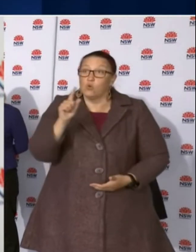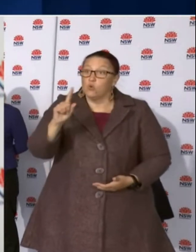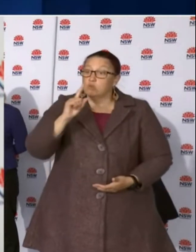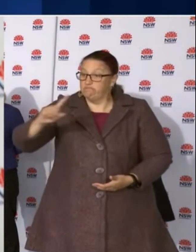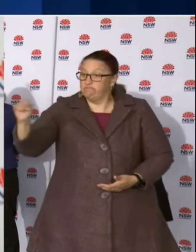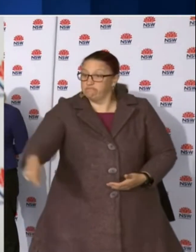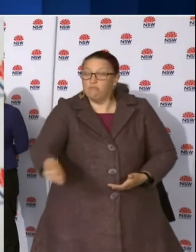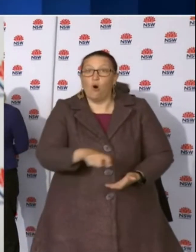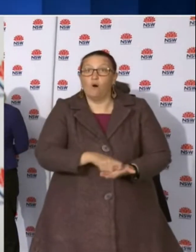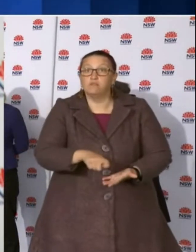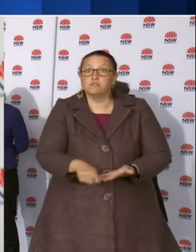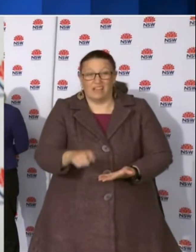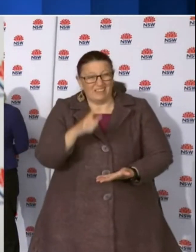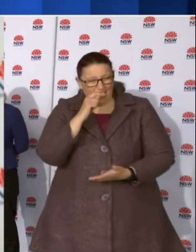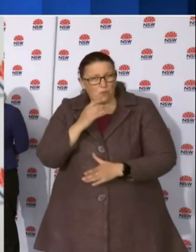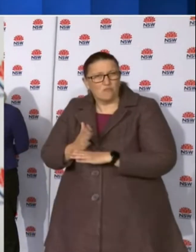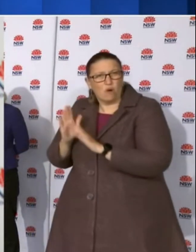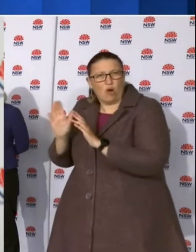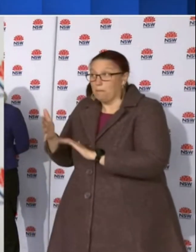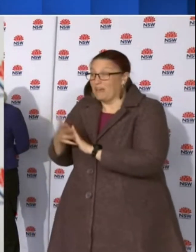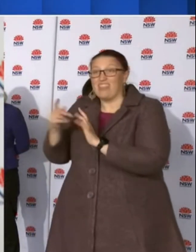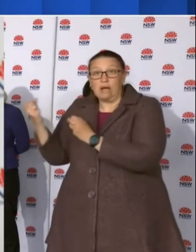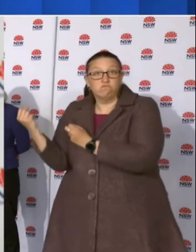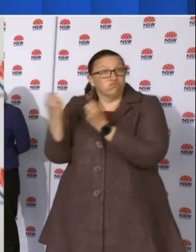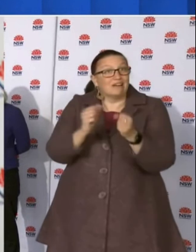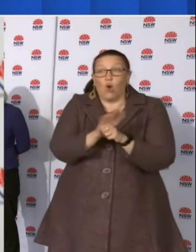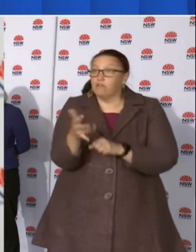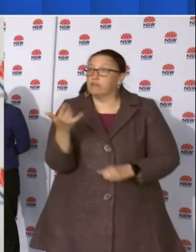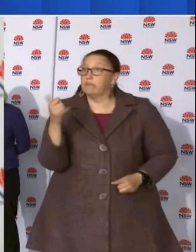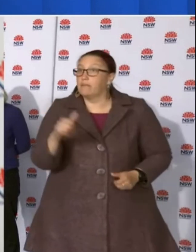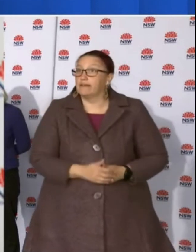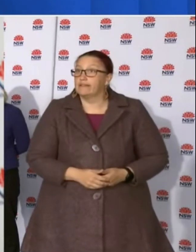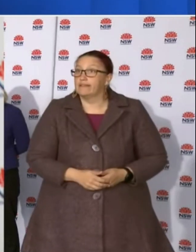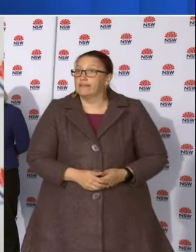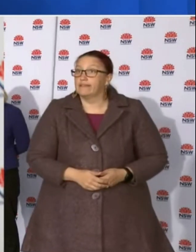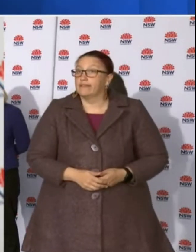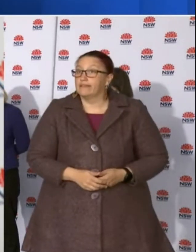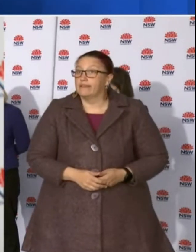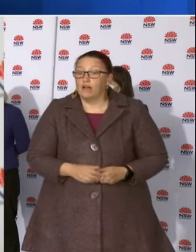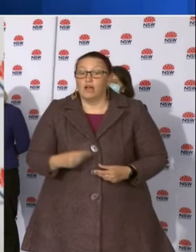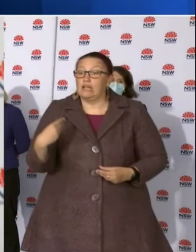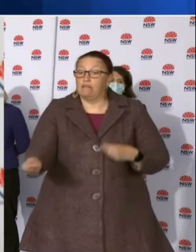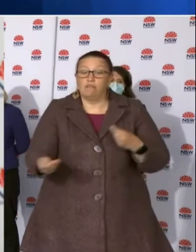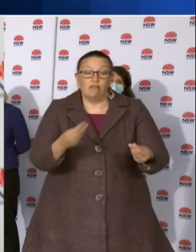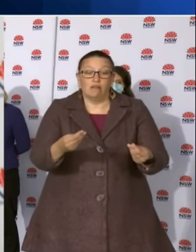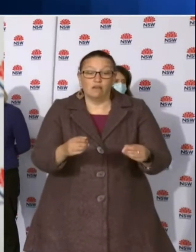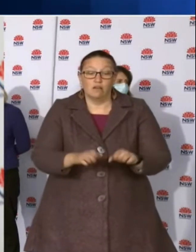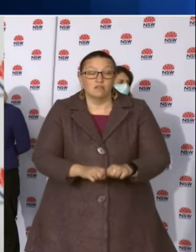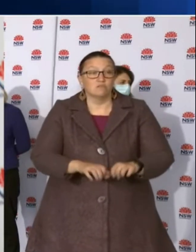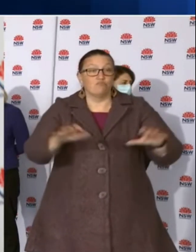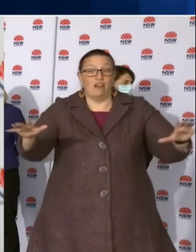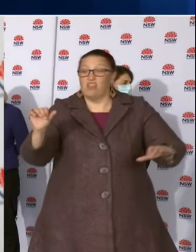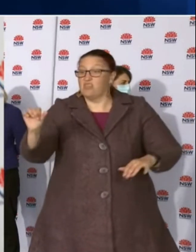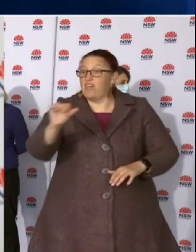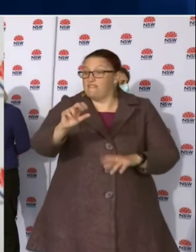to come in means they might be bringing the virus with them and dropping it along the way with a whole lot of other people as they get to work. So just